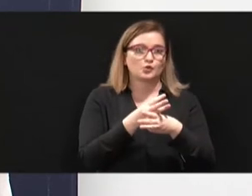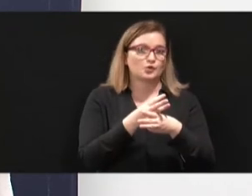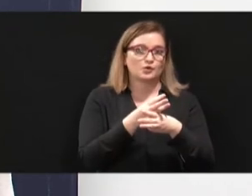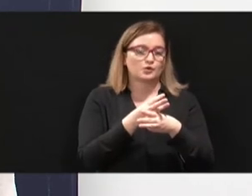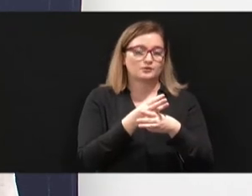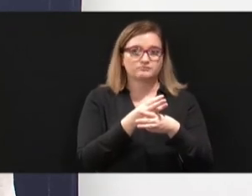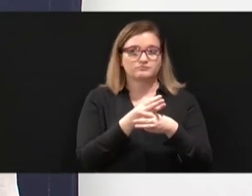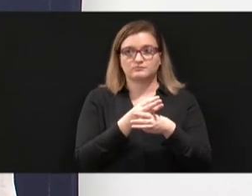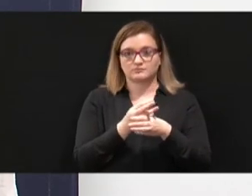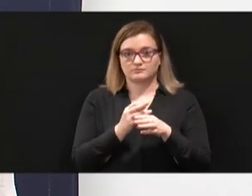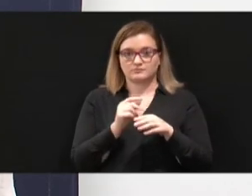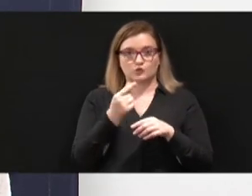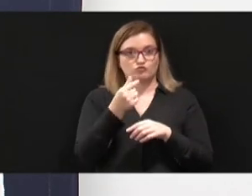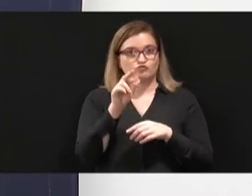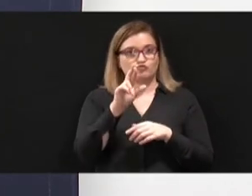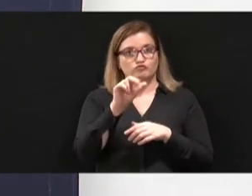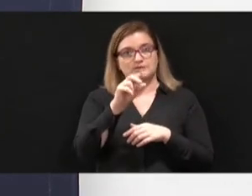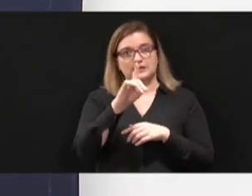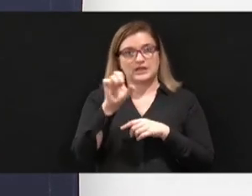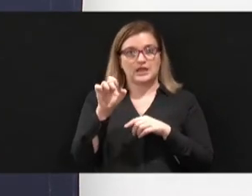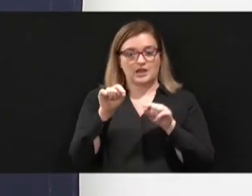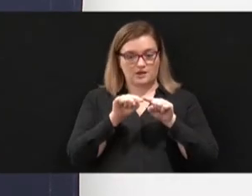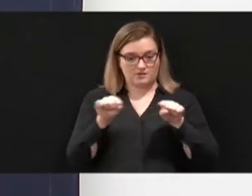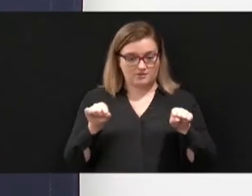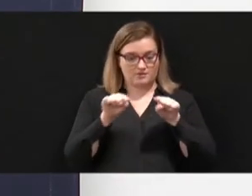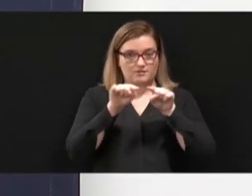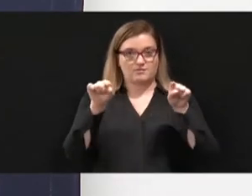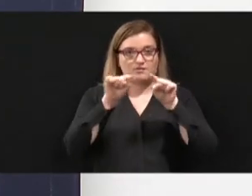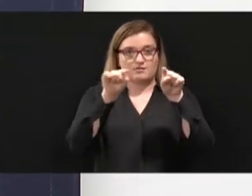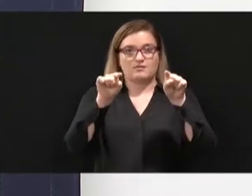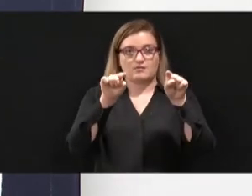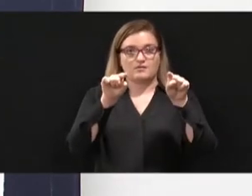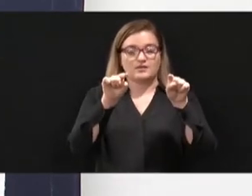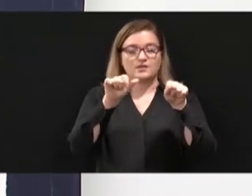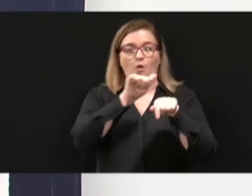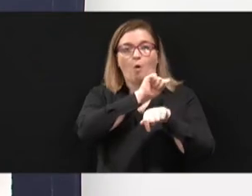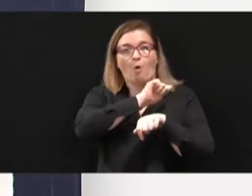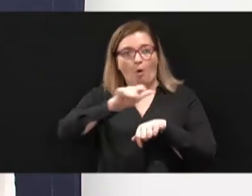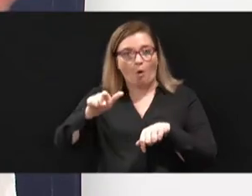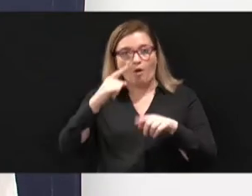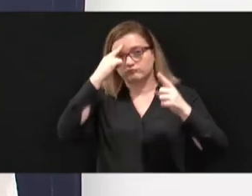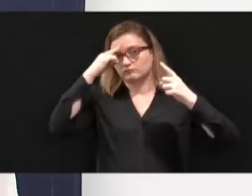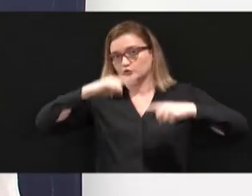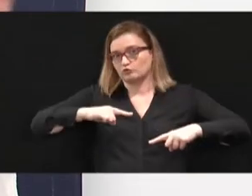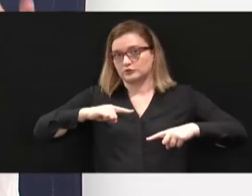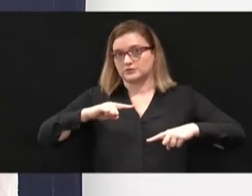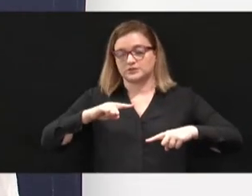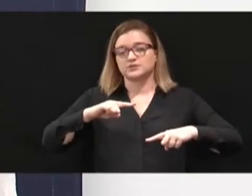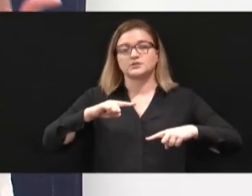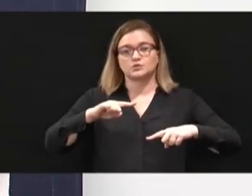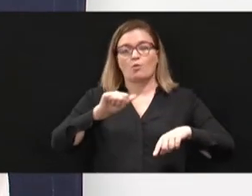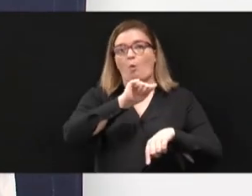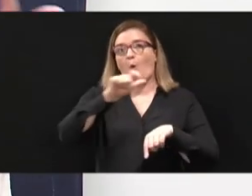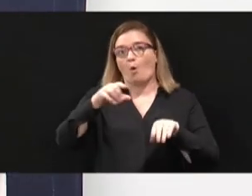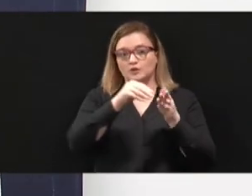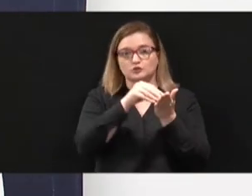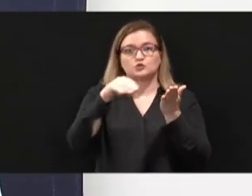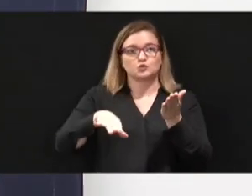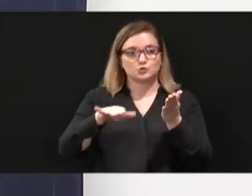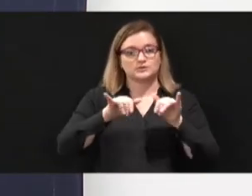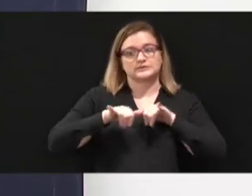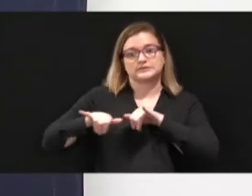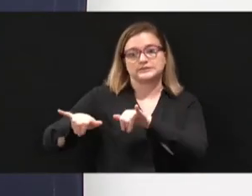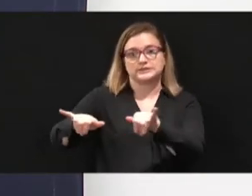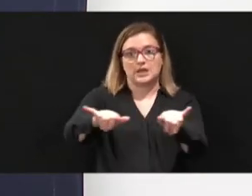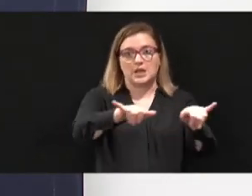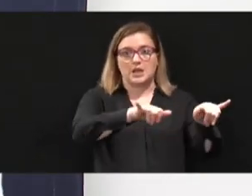level, if you make up your own rhymes, that you all agree on the rhymes, just so that, you know, kids